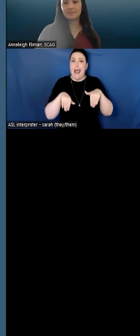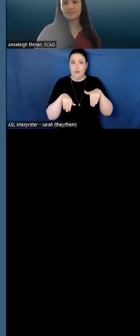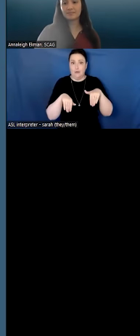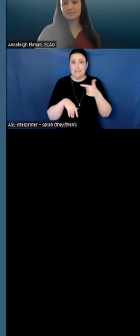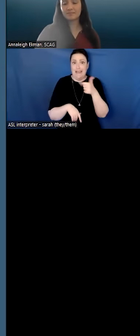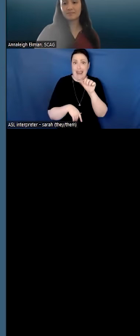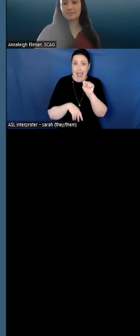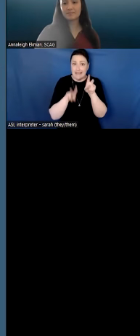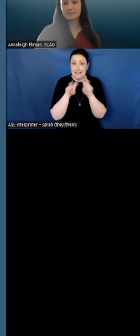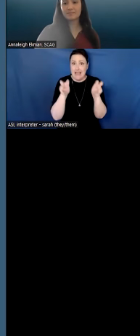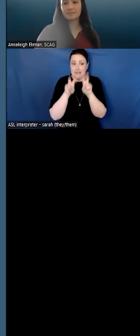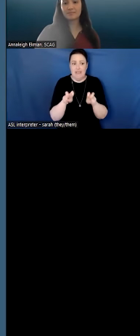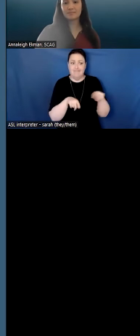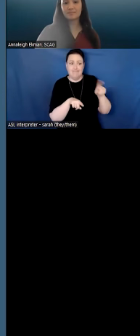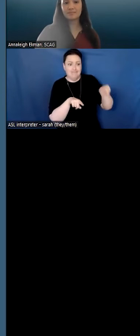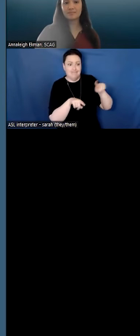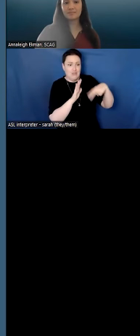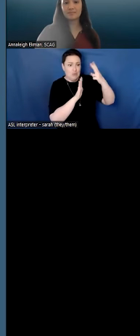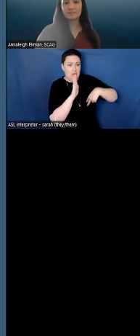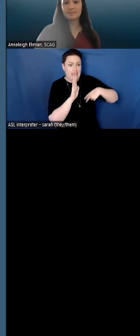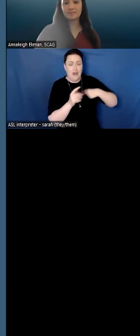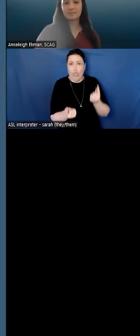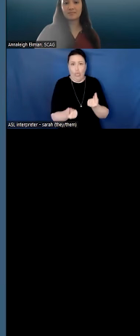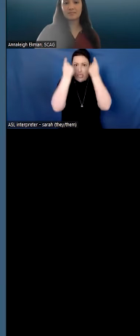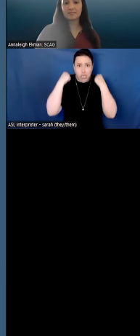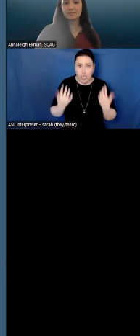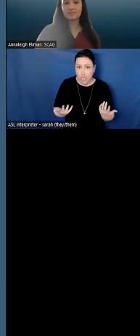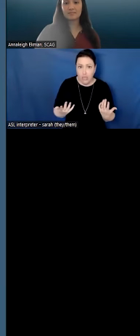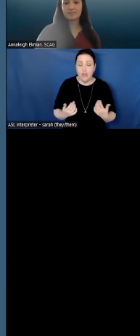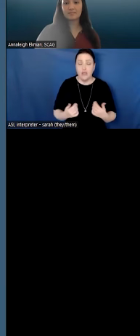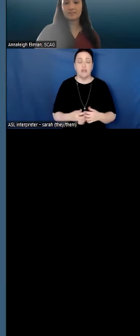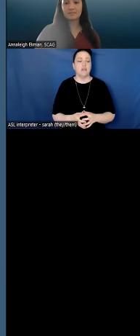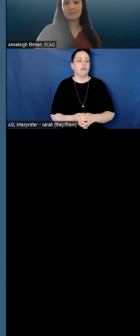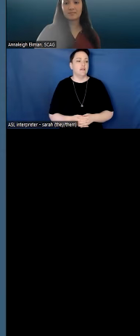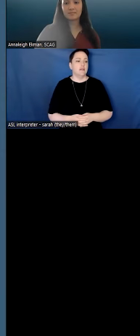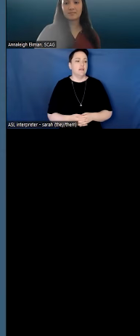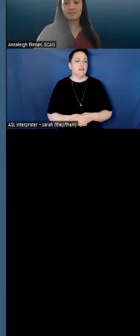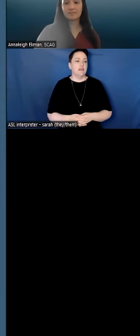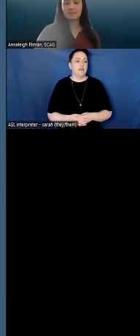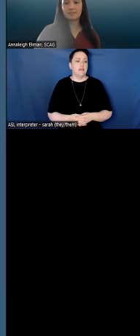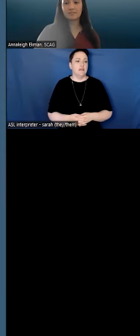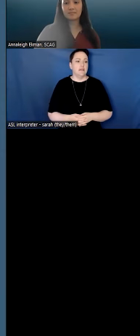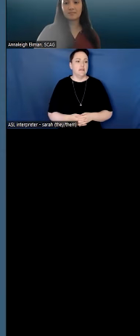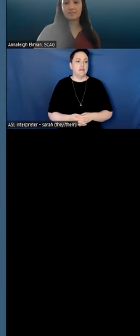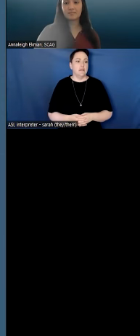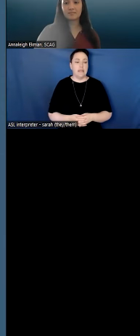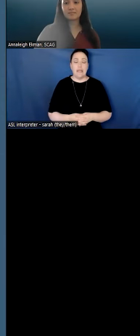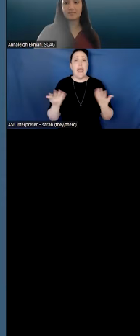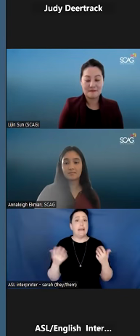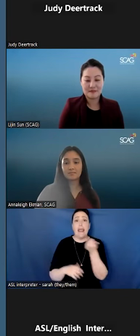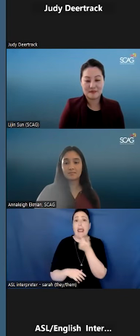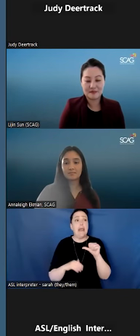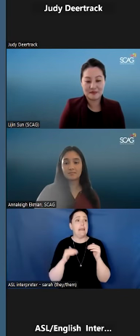English rule, which is coming from every level of court intervention, is that the public